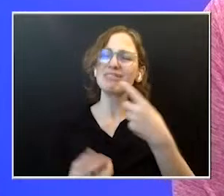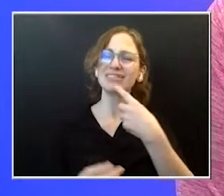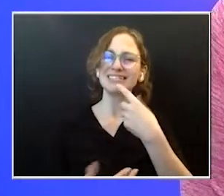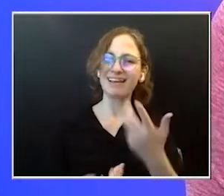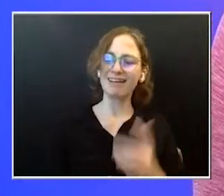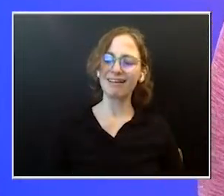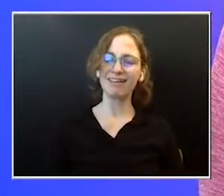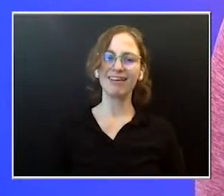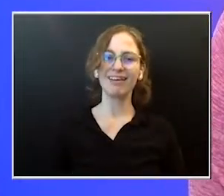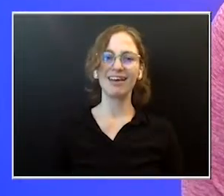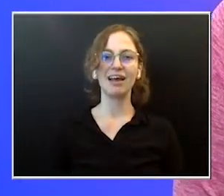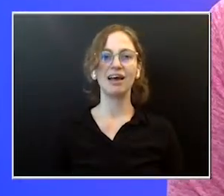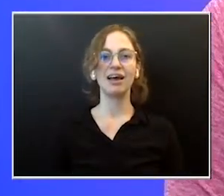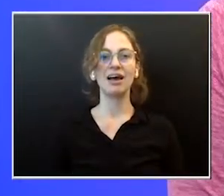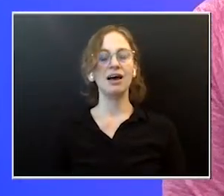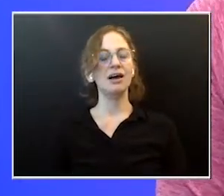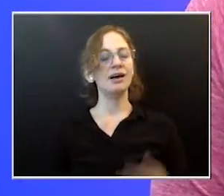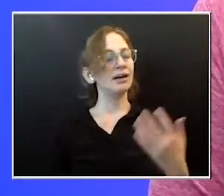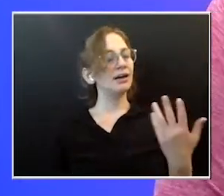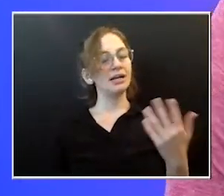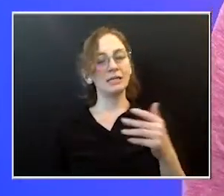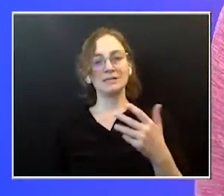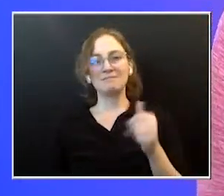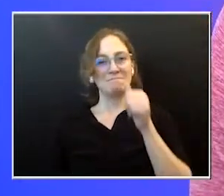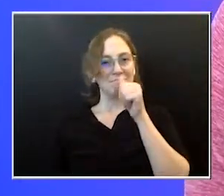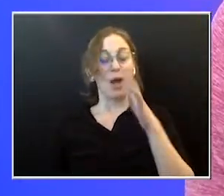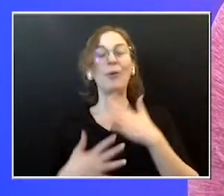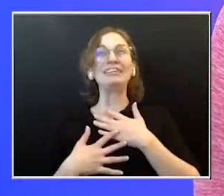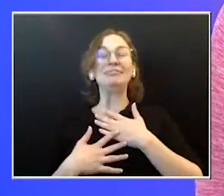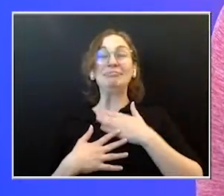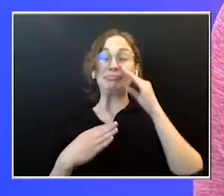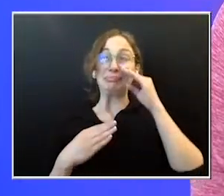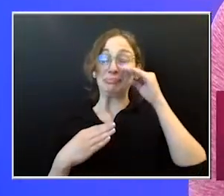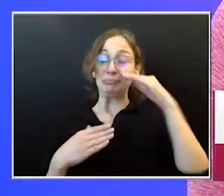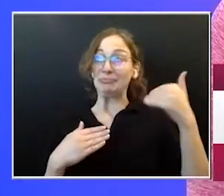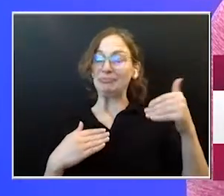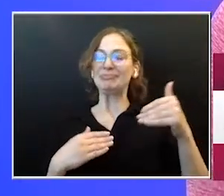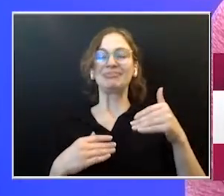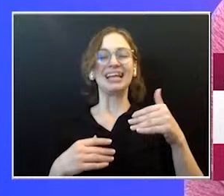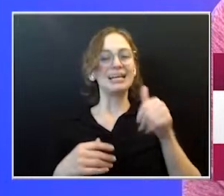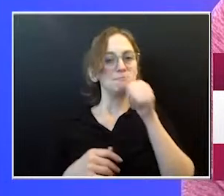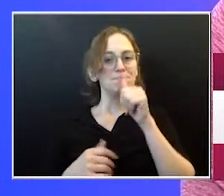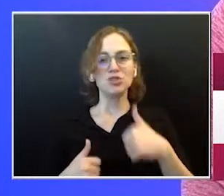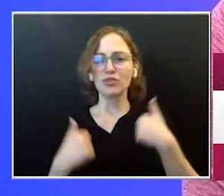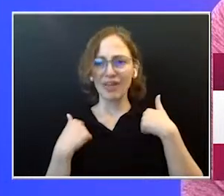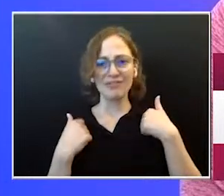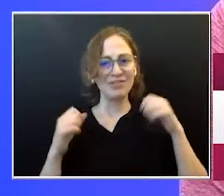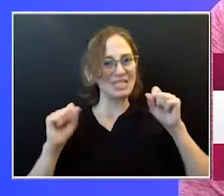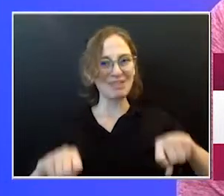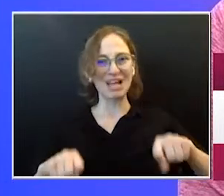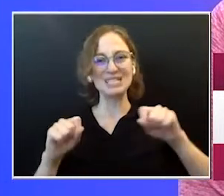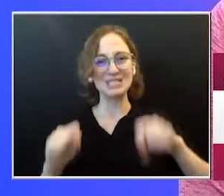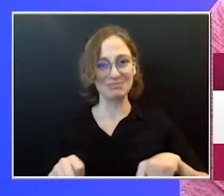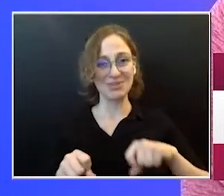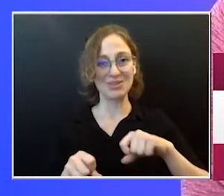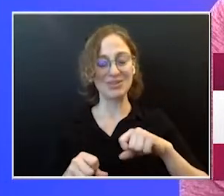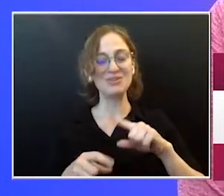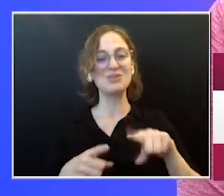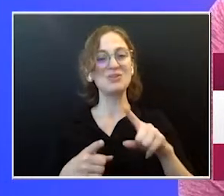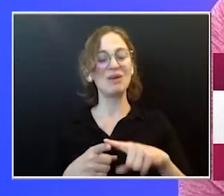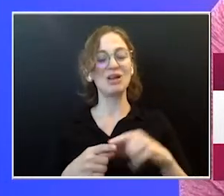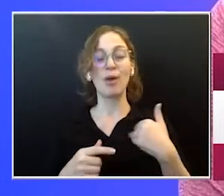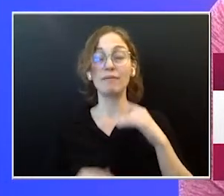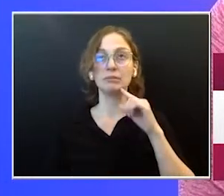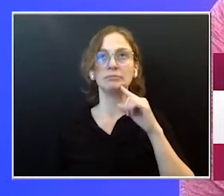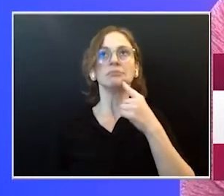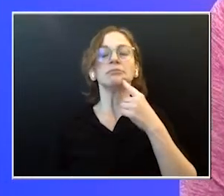That it is possible. That it is possible when you are diagnosed with something this severe and the